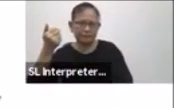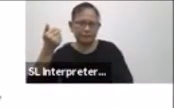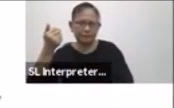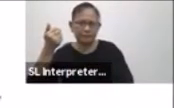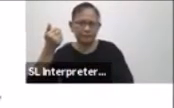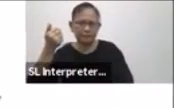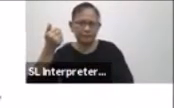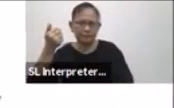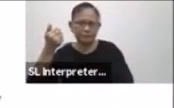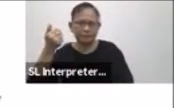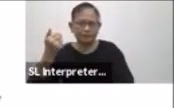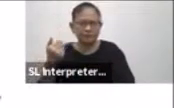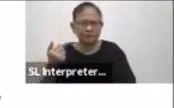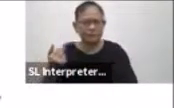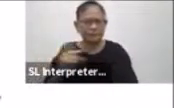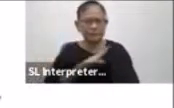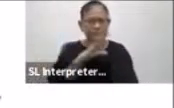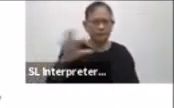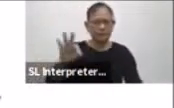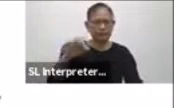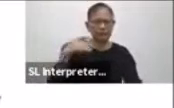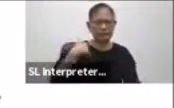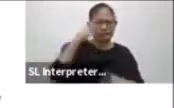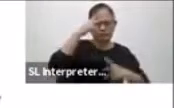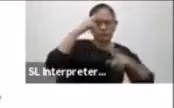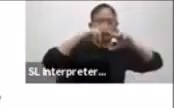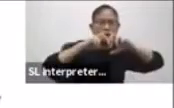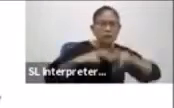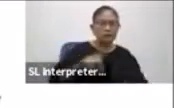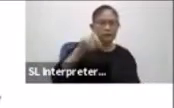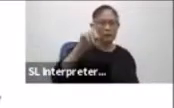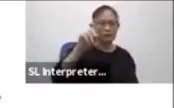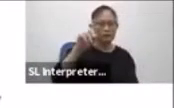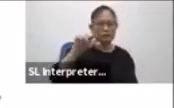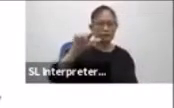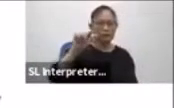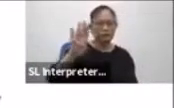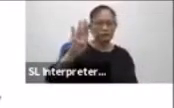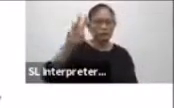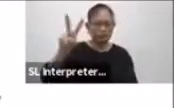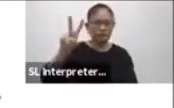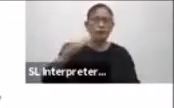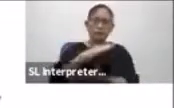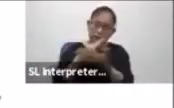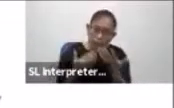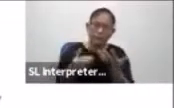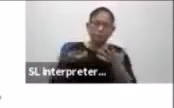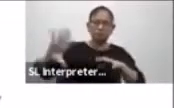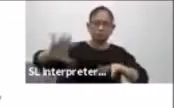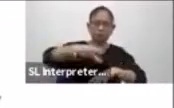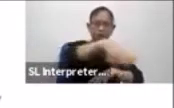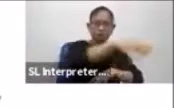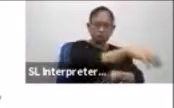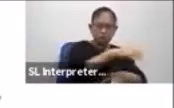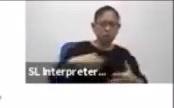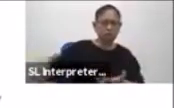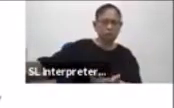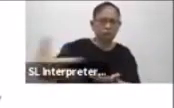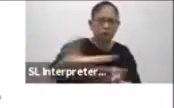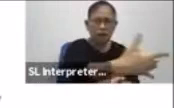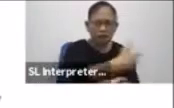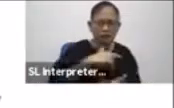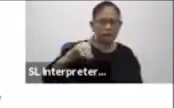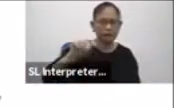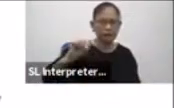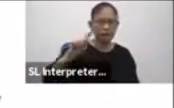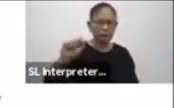In the area of GBV data and research, several countries in the region are collecting data on GBV services, which has enabled